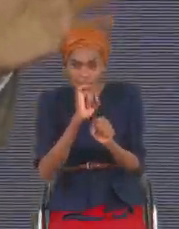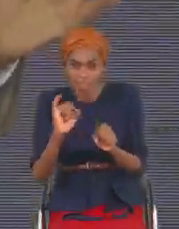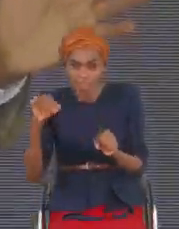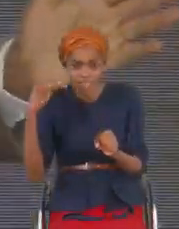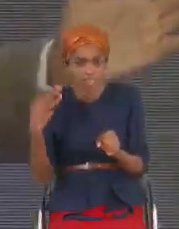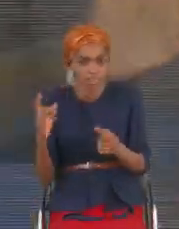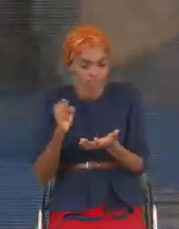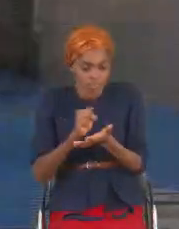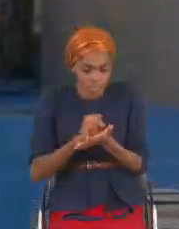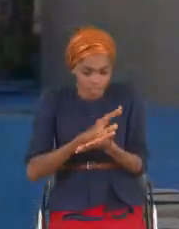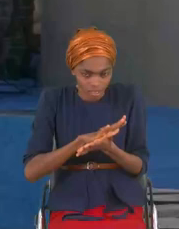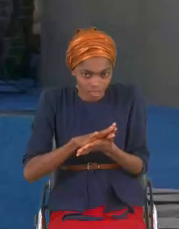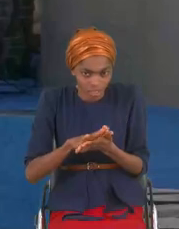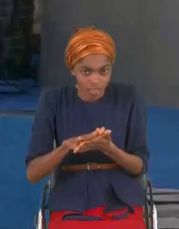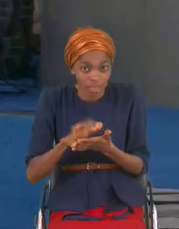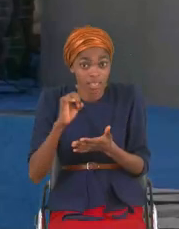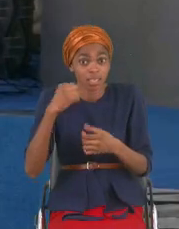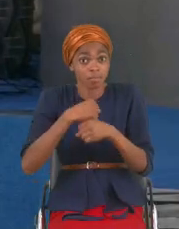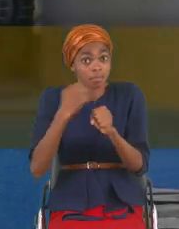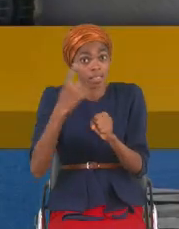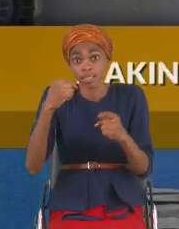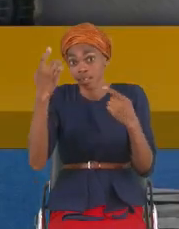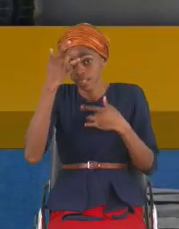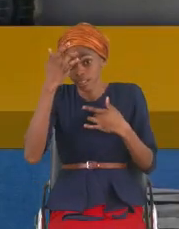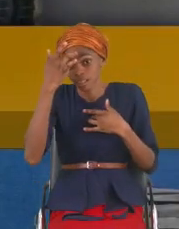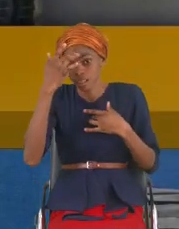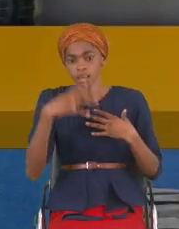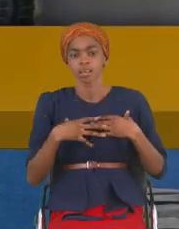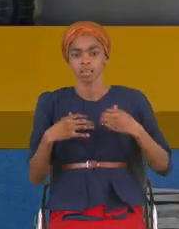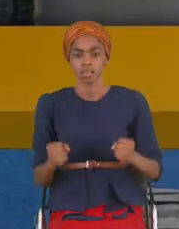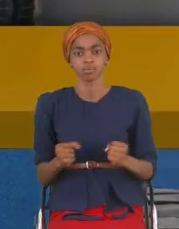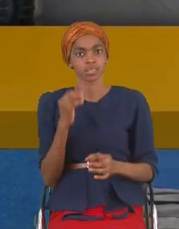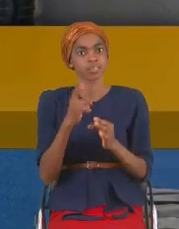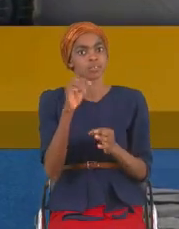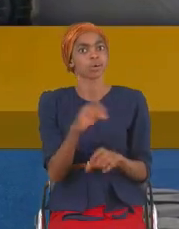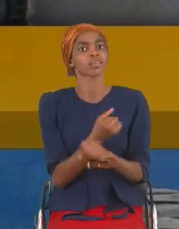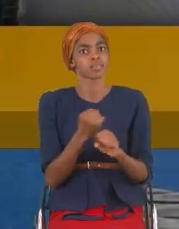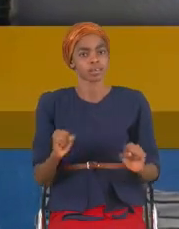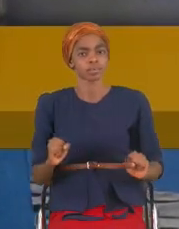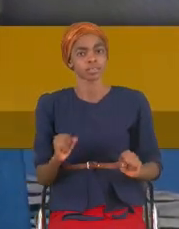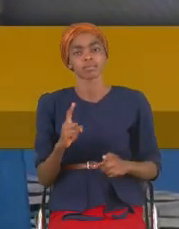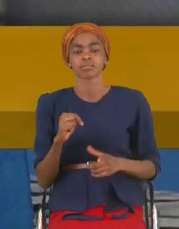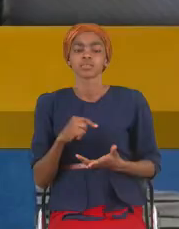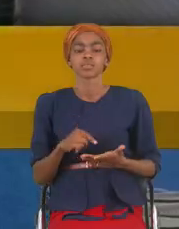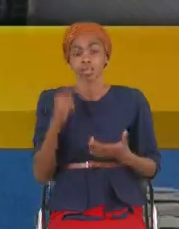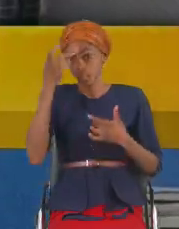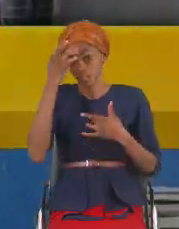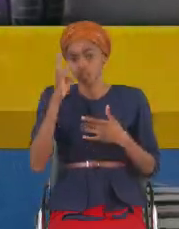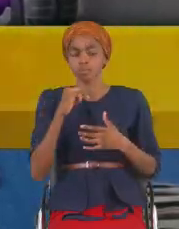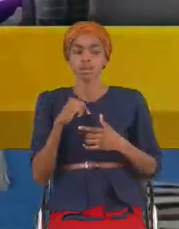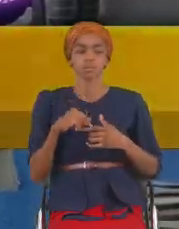He makes the sick whole. If you are sick, if you are down, if you